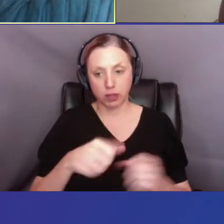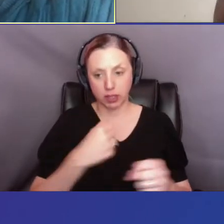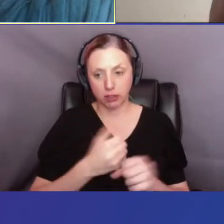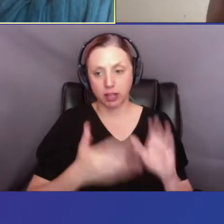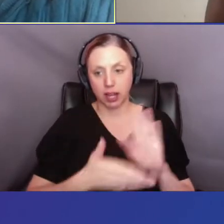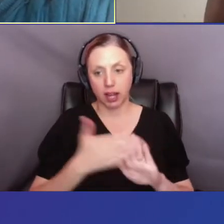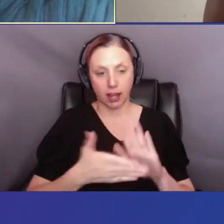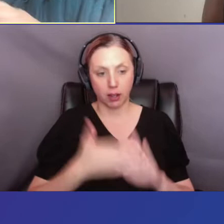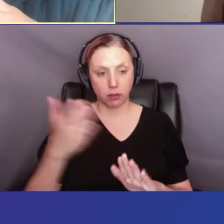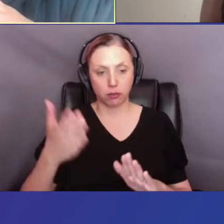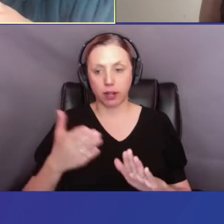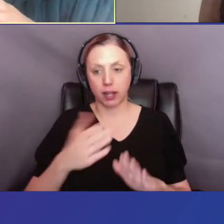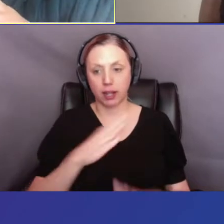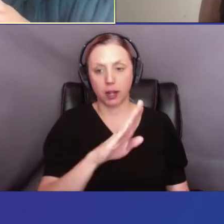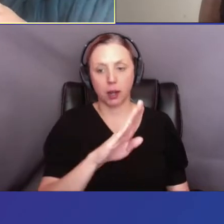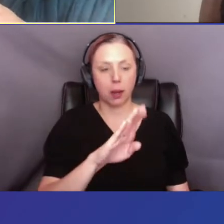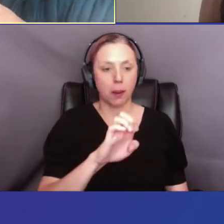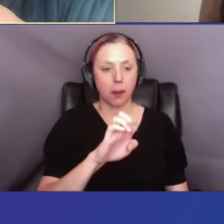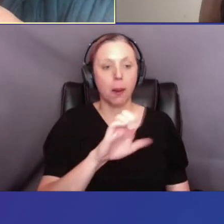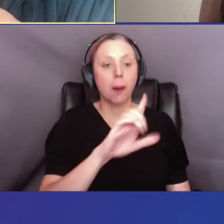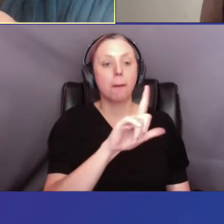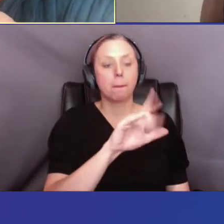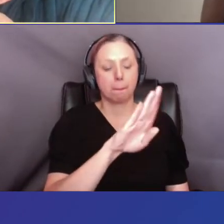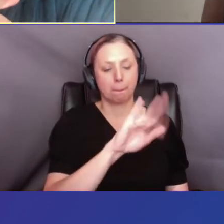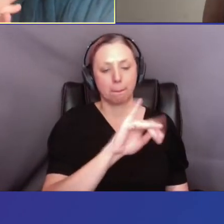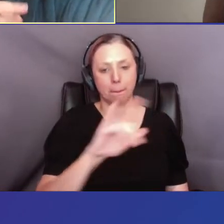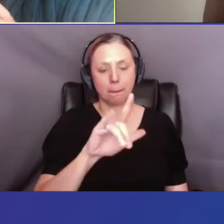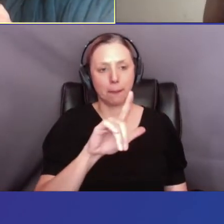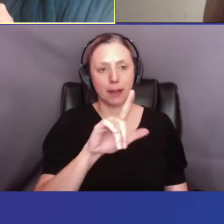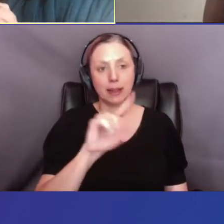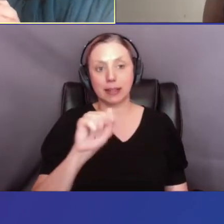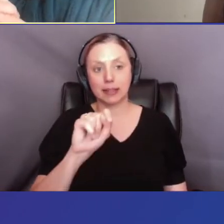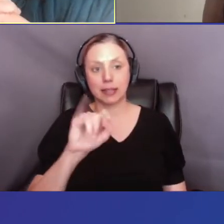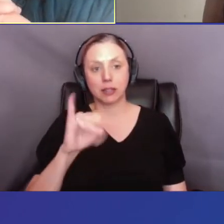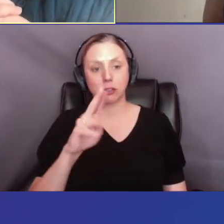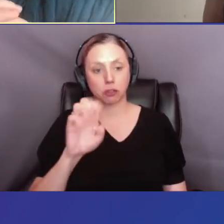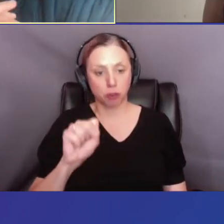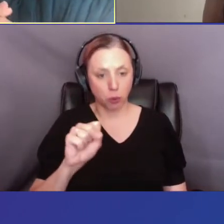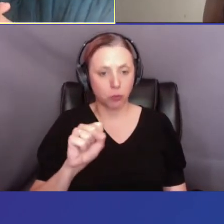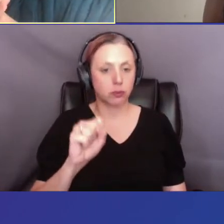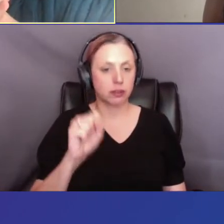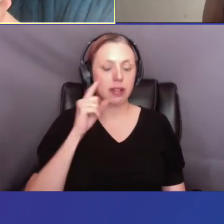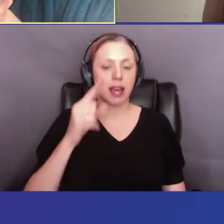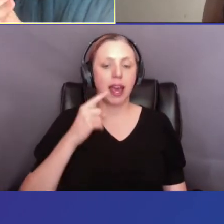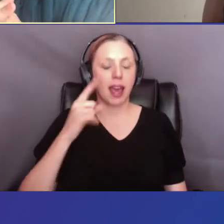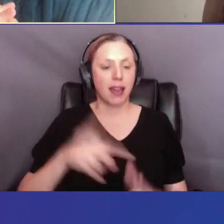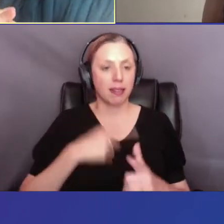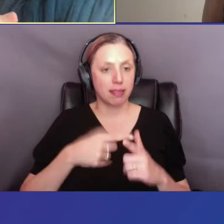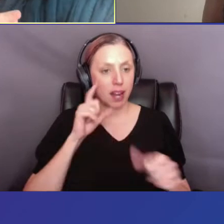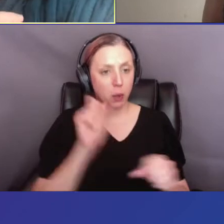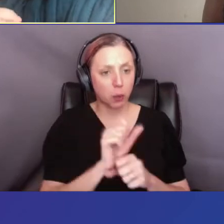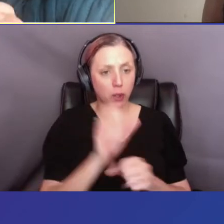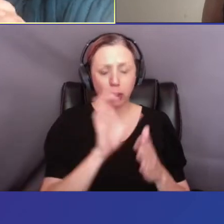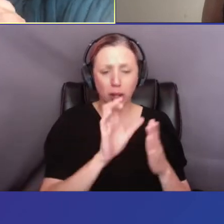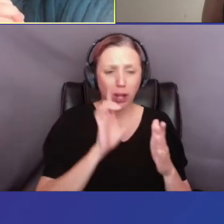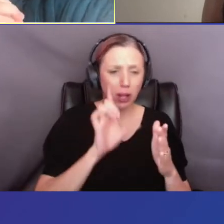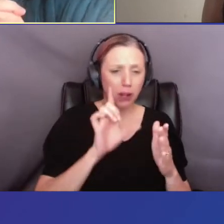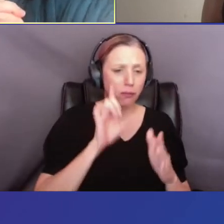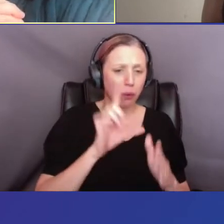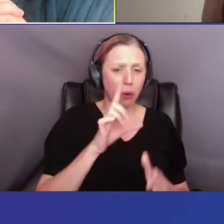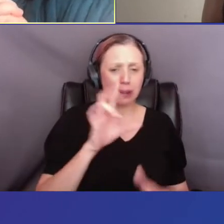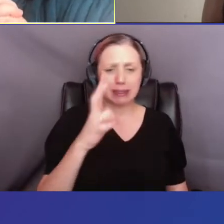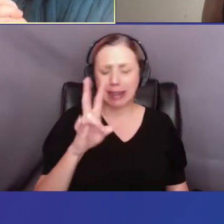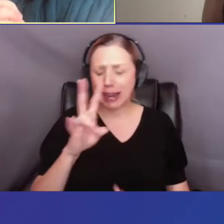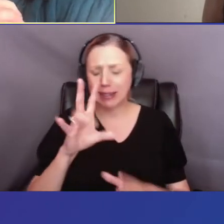years, and then slowly transitioned into choreographing for theater, movement directing for theater, and now